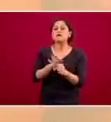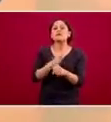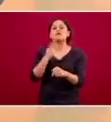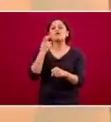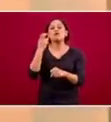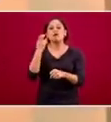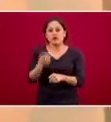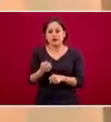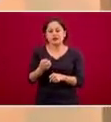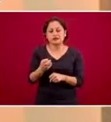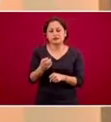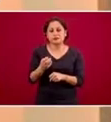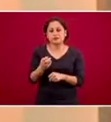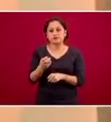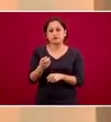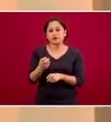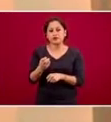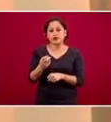So